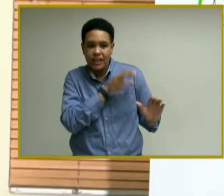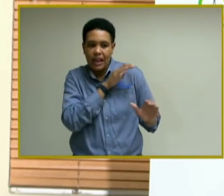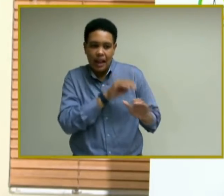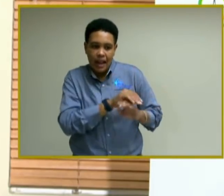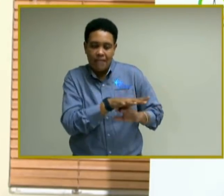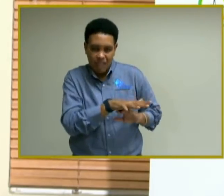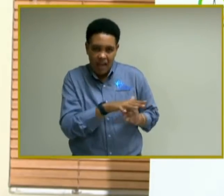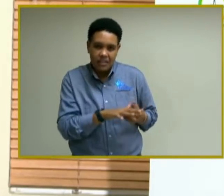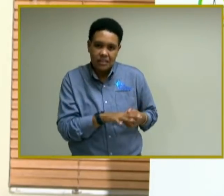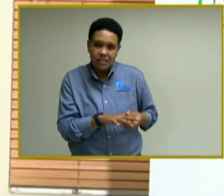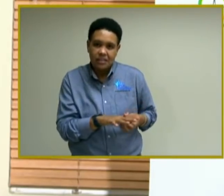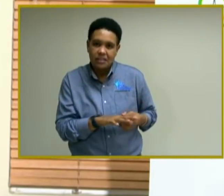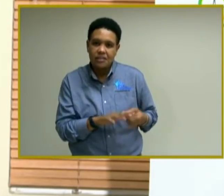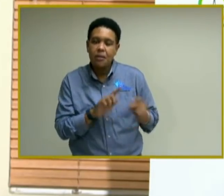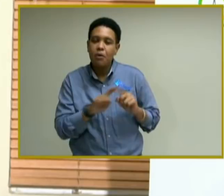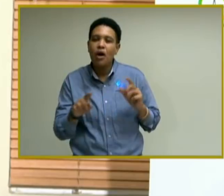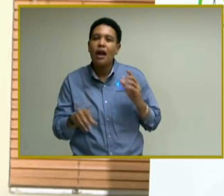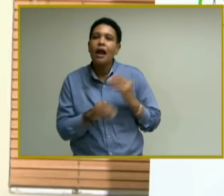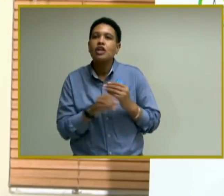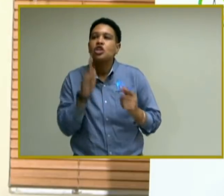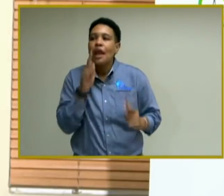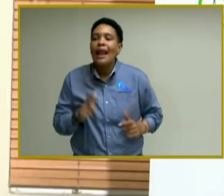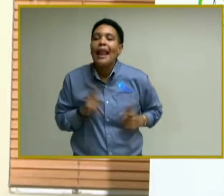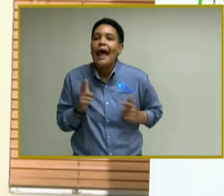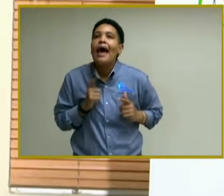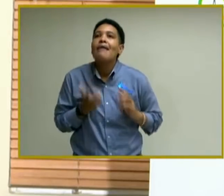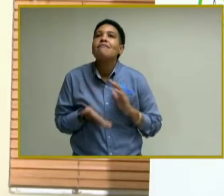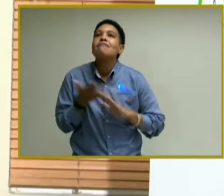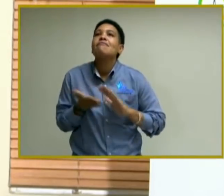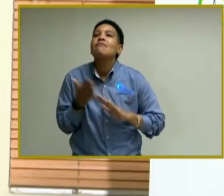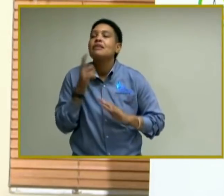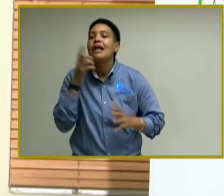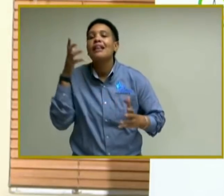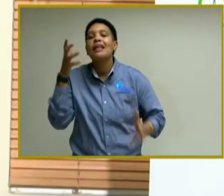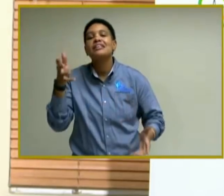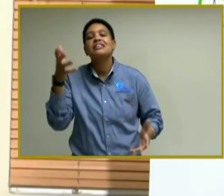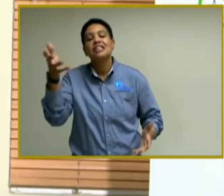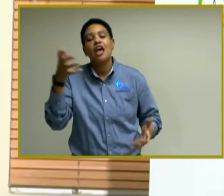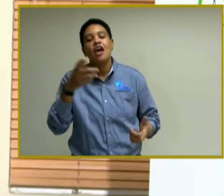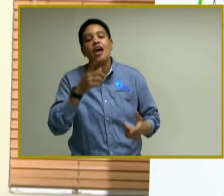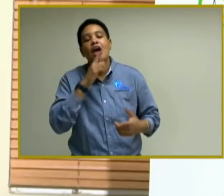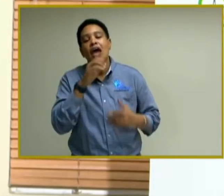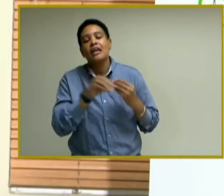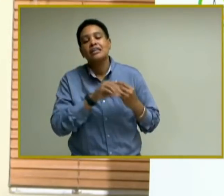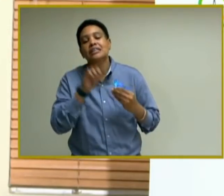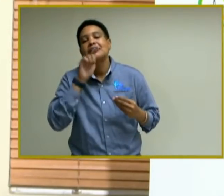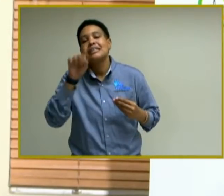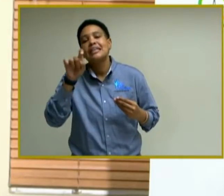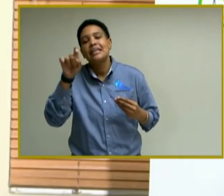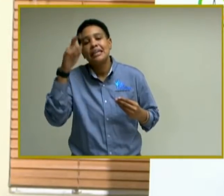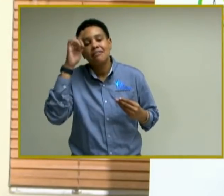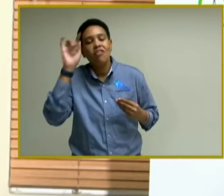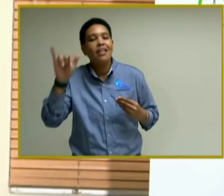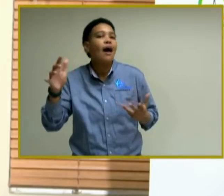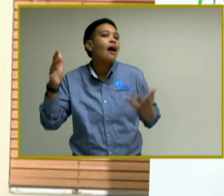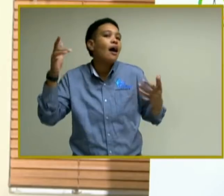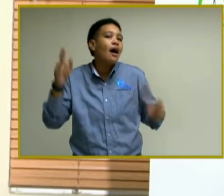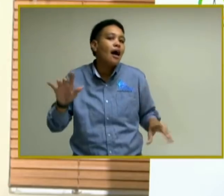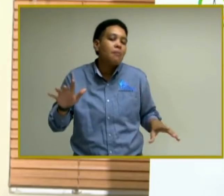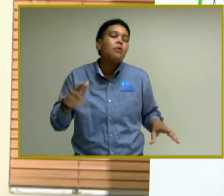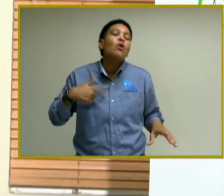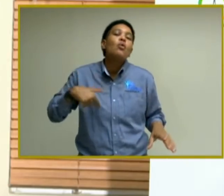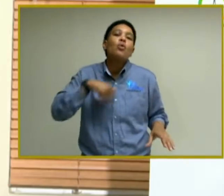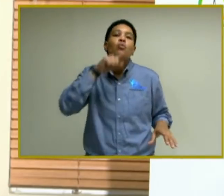advice, but also the livelihoods that exists out there, and there's a need for that. And